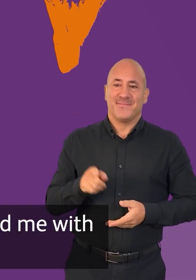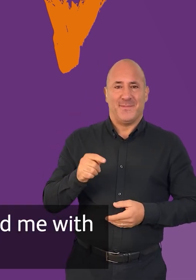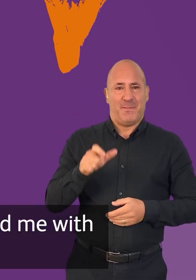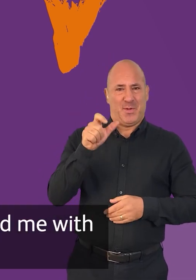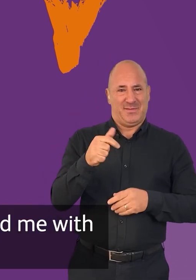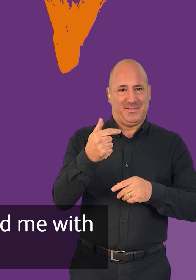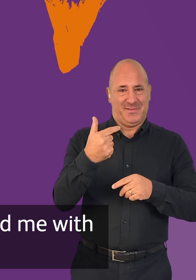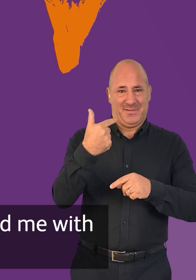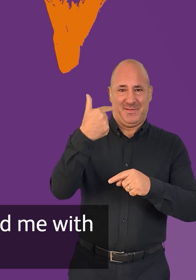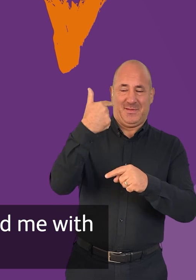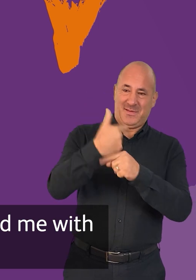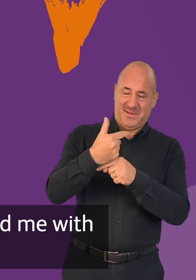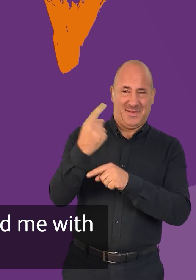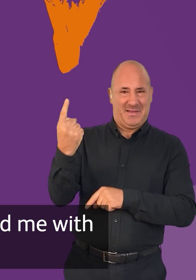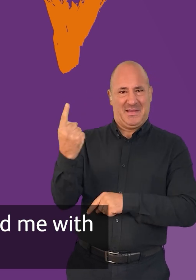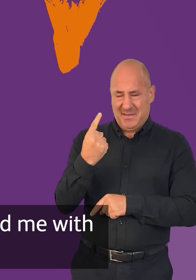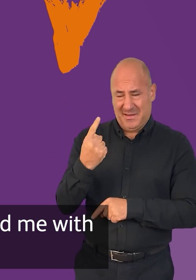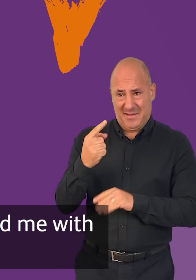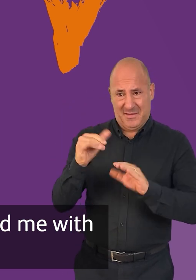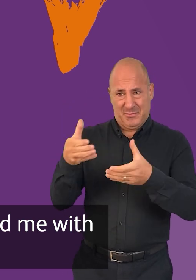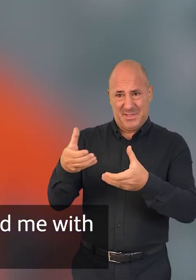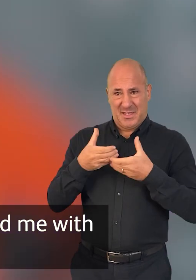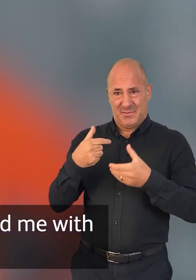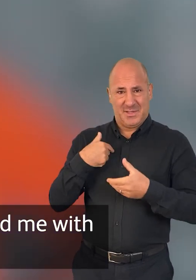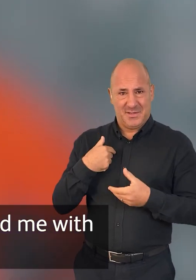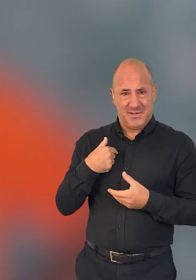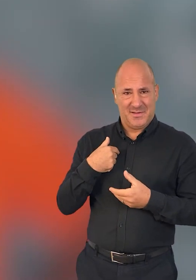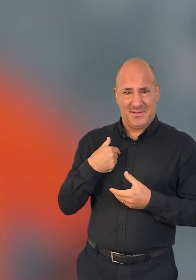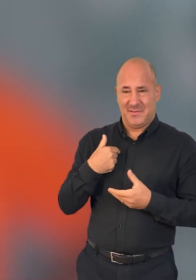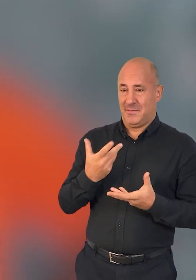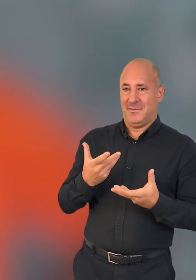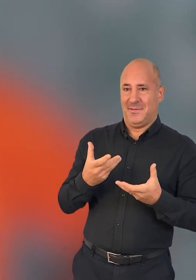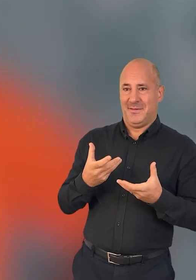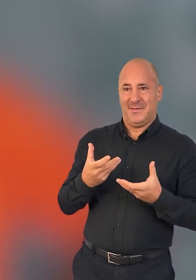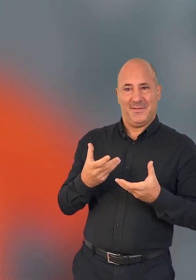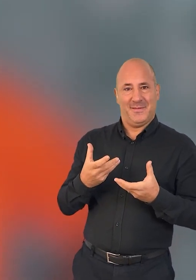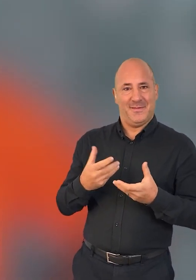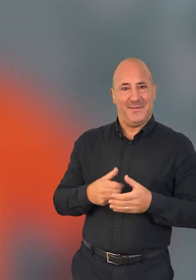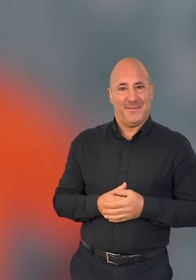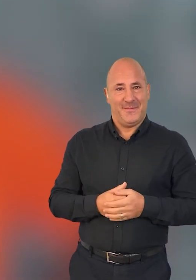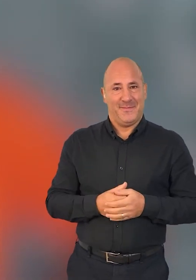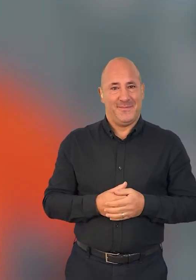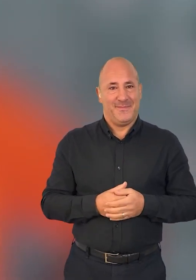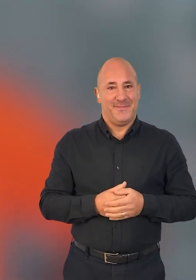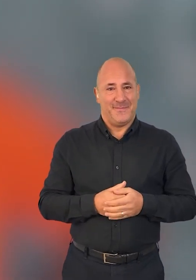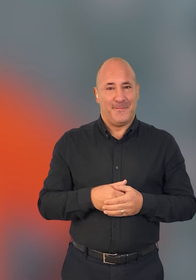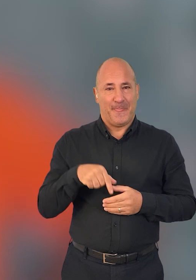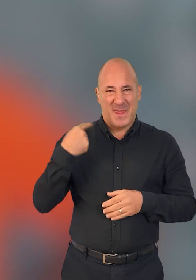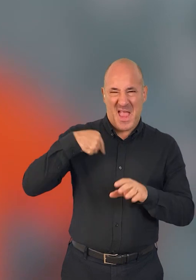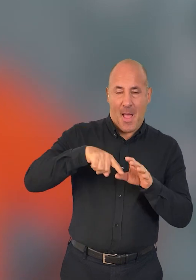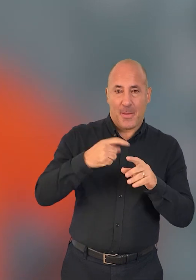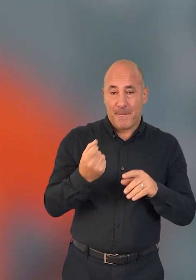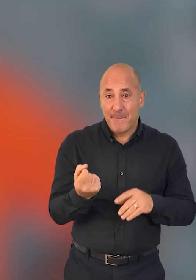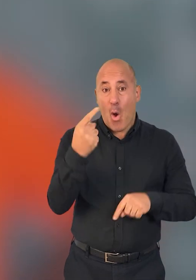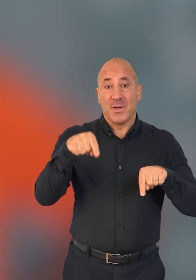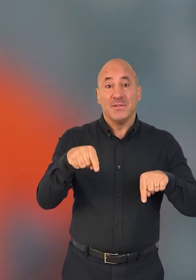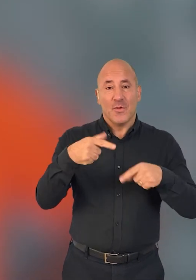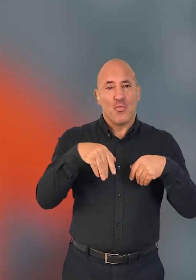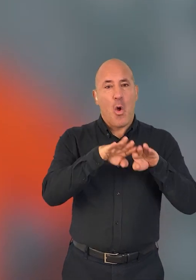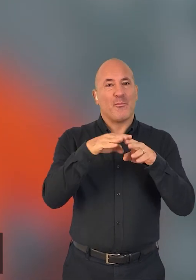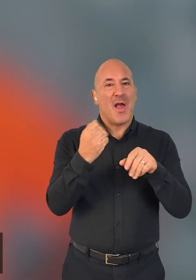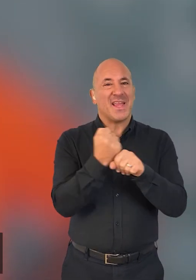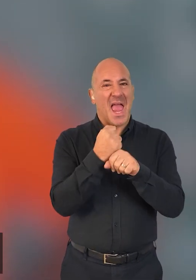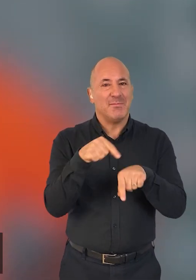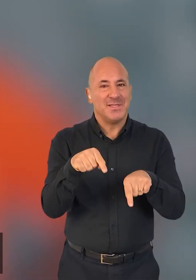And the camera person has suddenly presented me with this. So this is the moment of the year for the